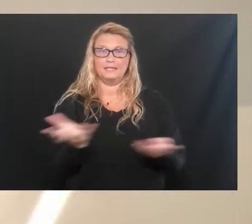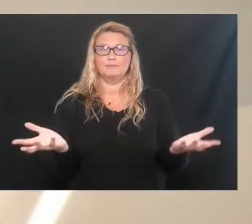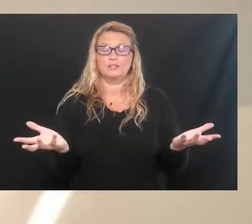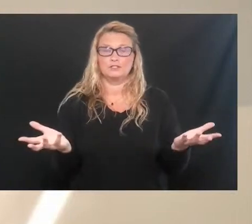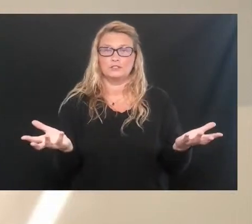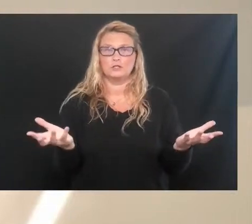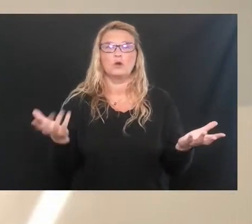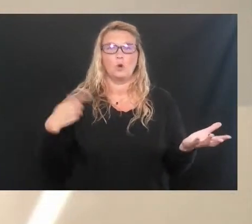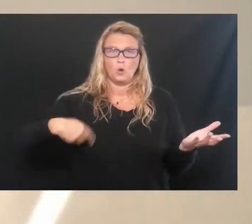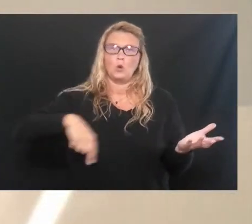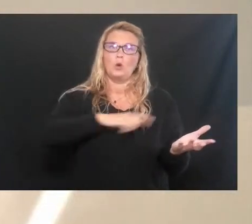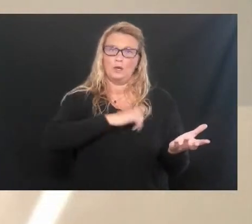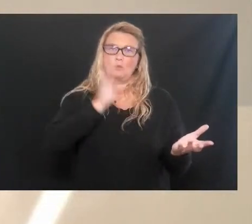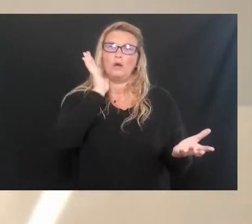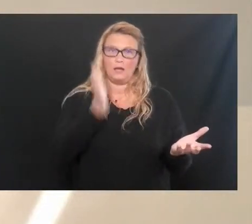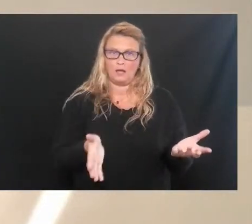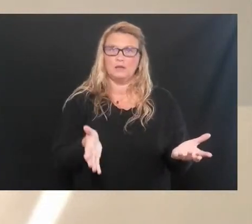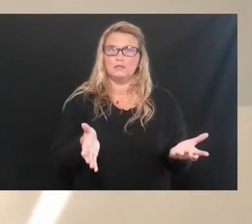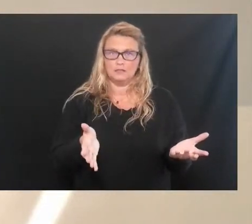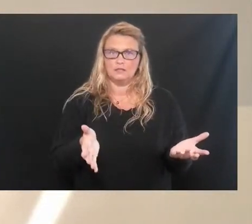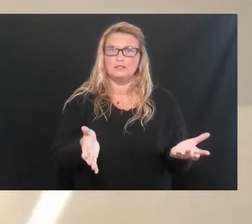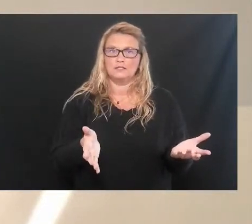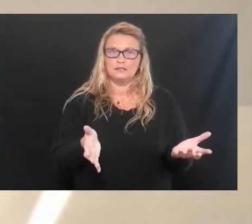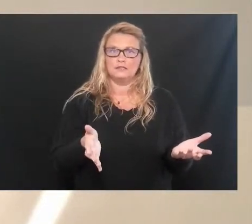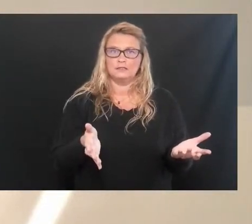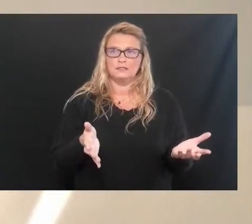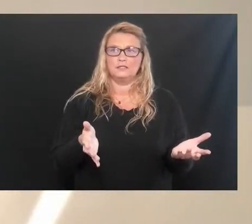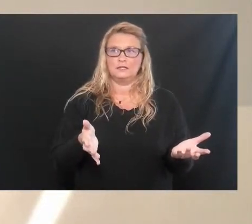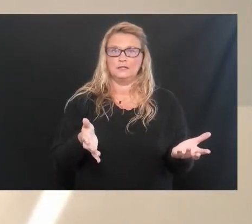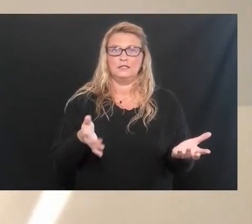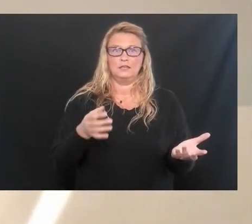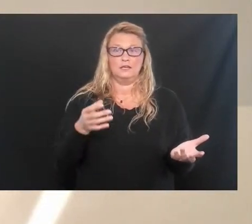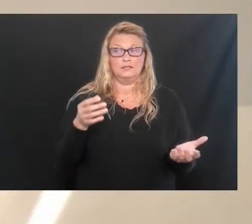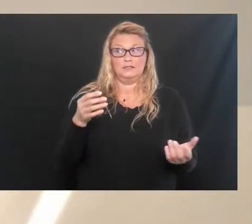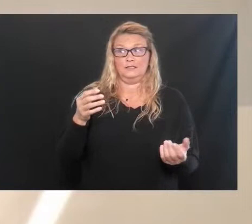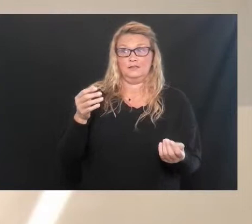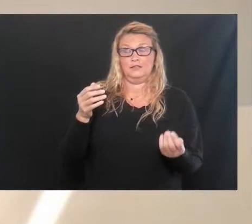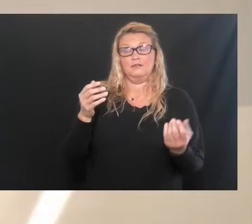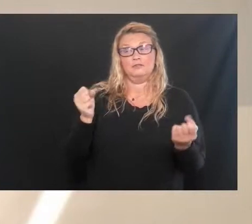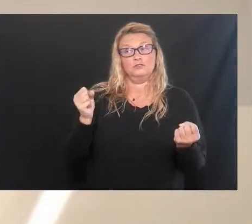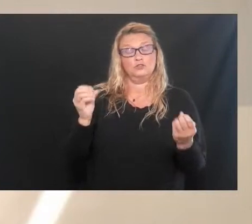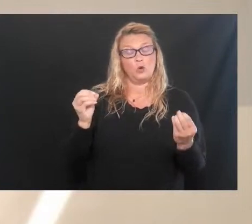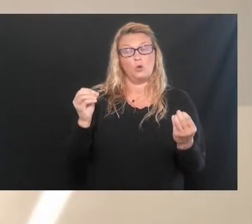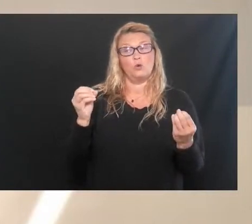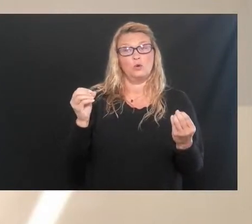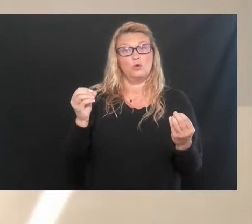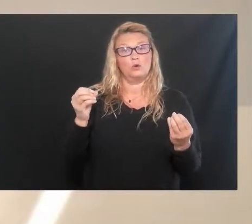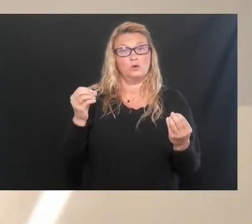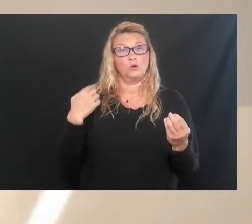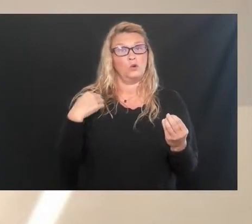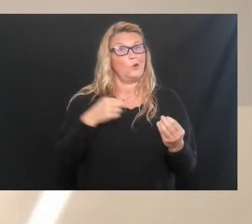will do that because we know the numbers that Dr. Marsh just pointed out. We did hit a